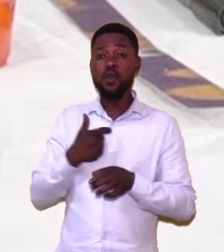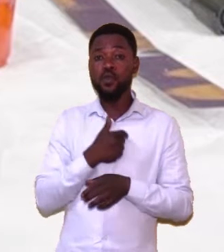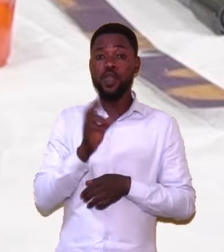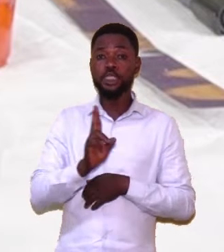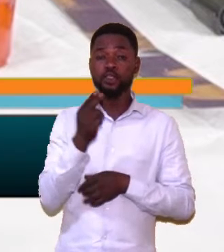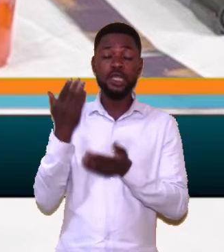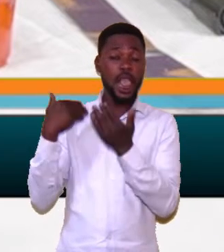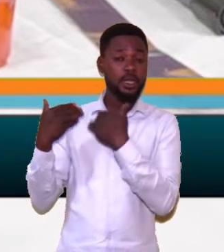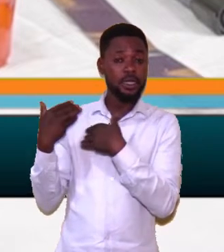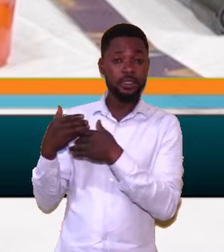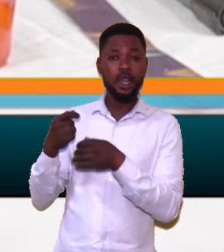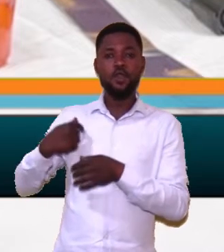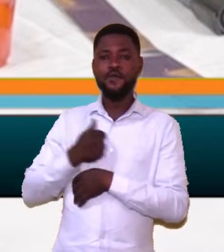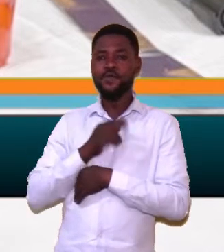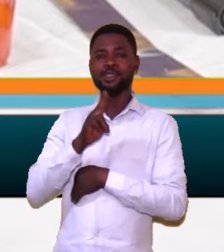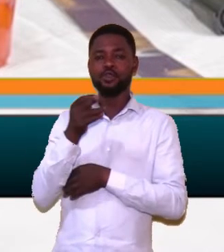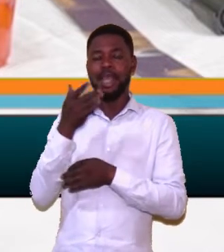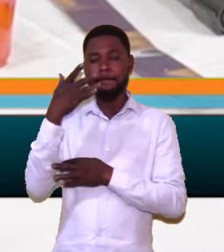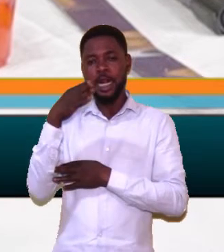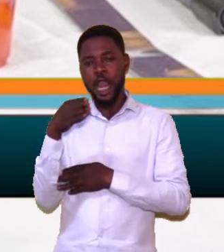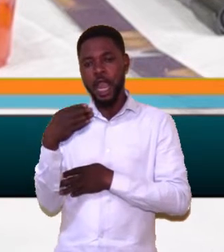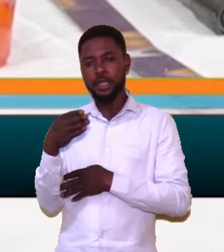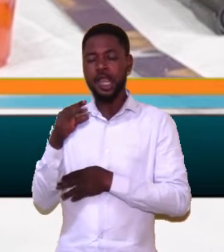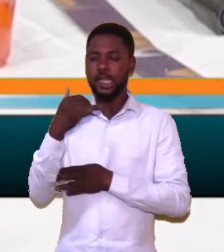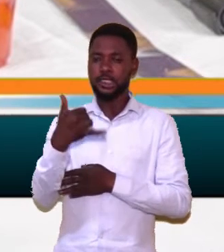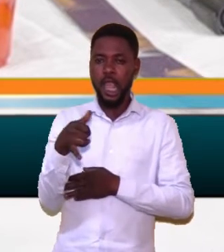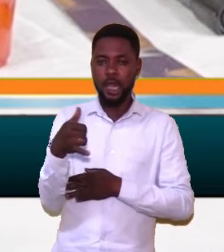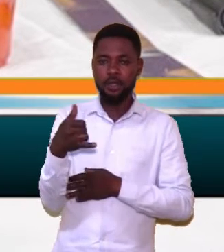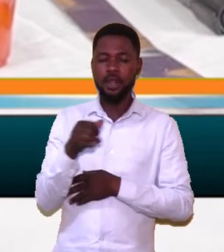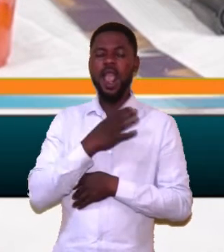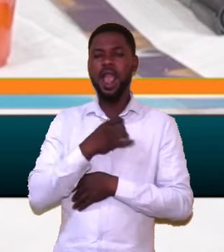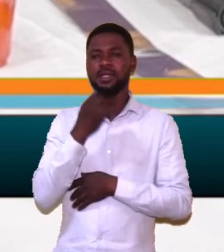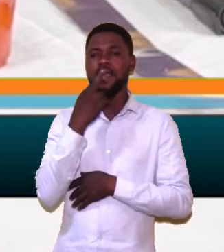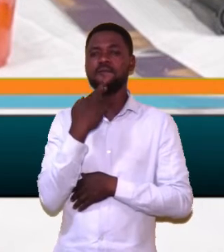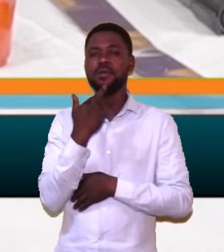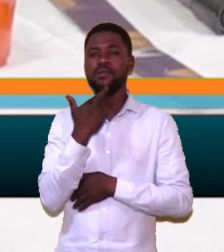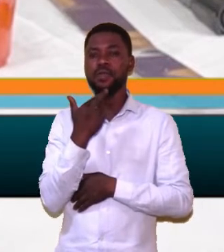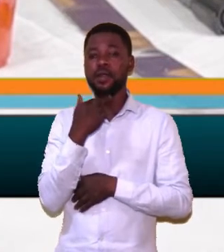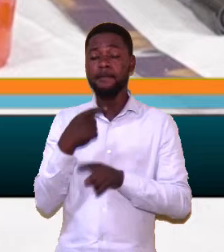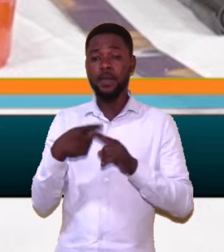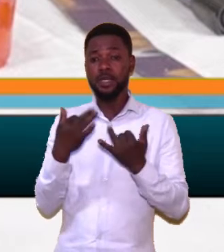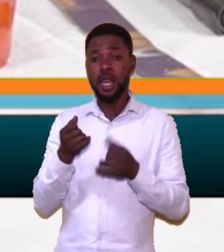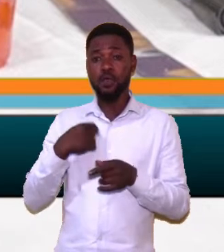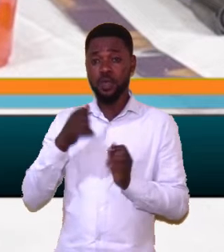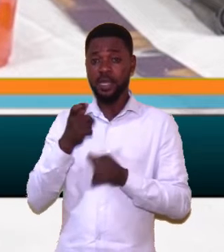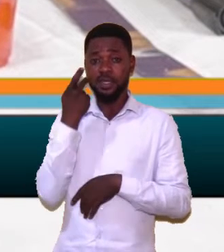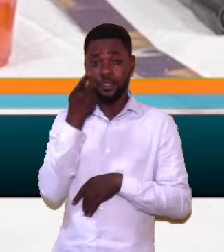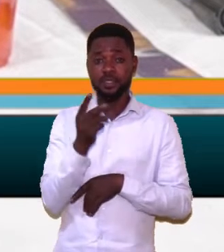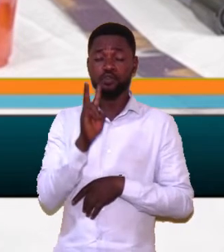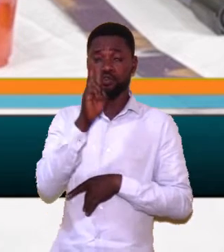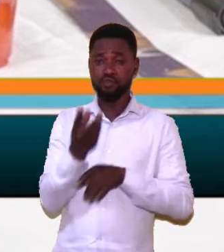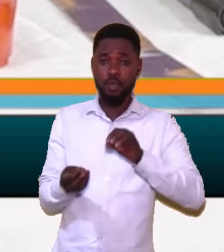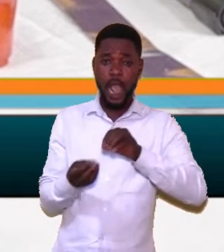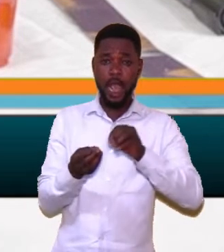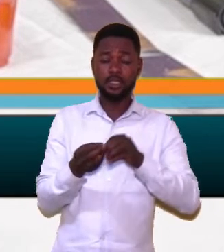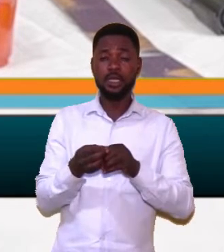What colors did we use initially? We used blue, yellow, and red. But now we